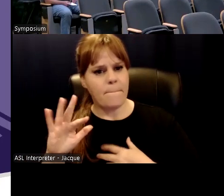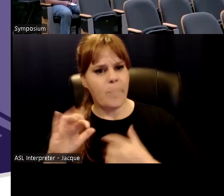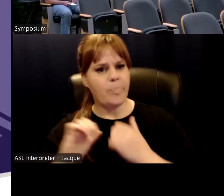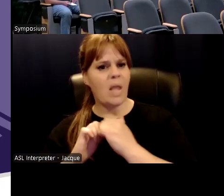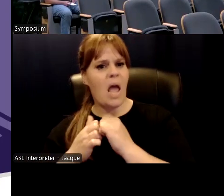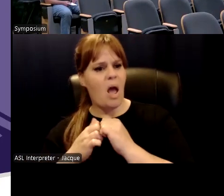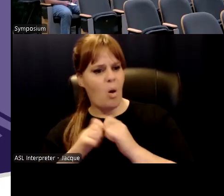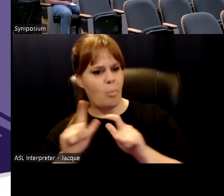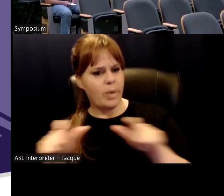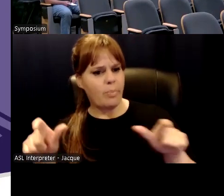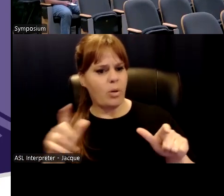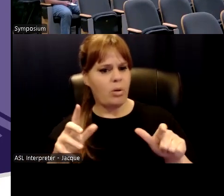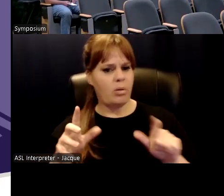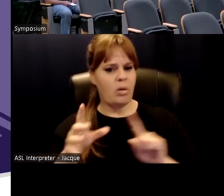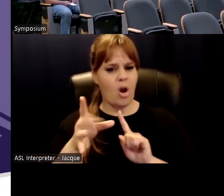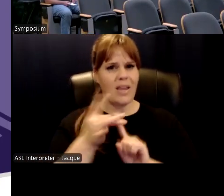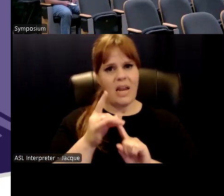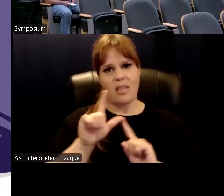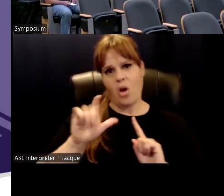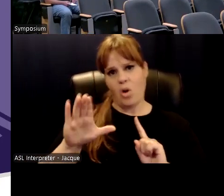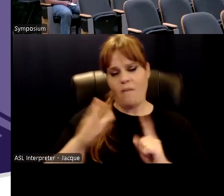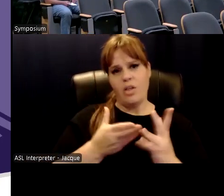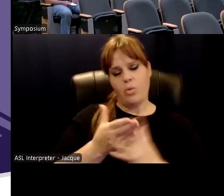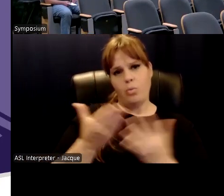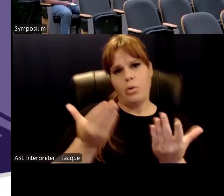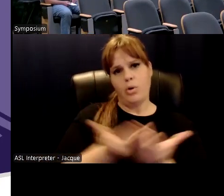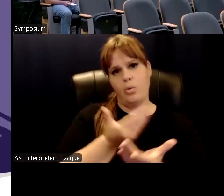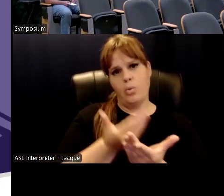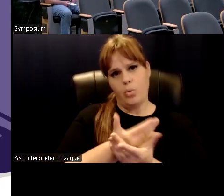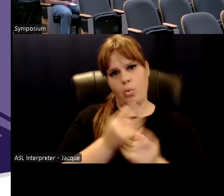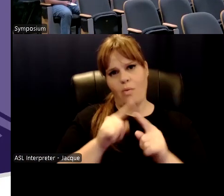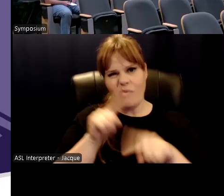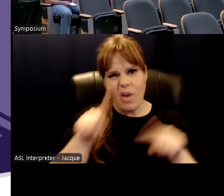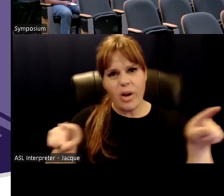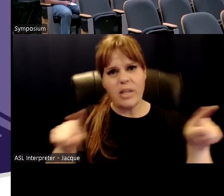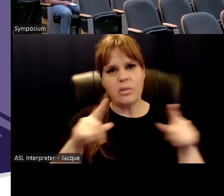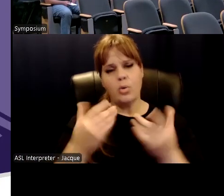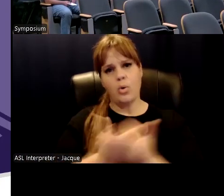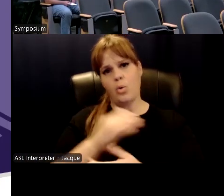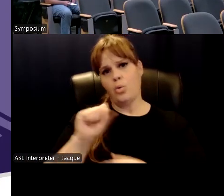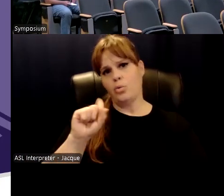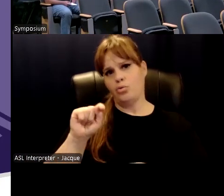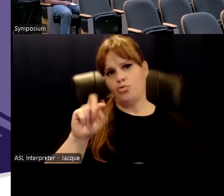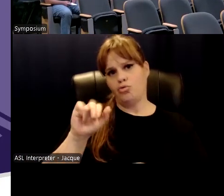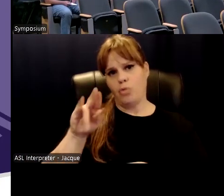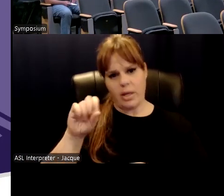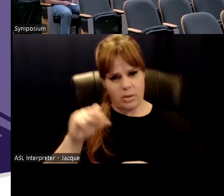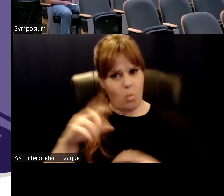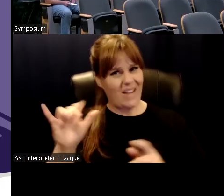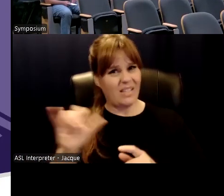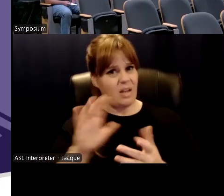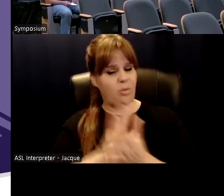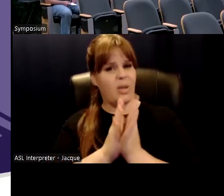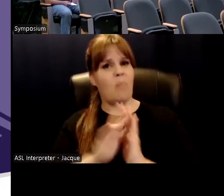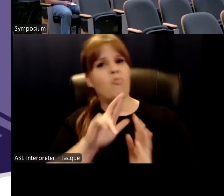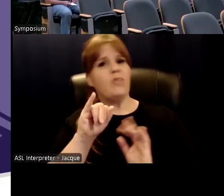how people are getting long COVID through the new variants and strains? And what is it like to get reinfected